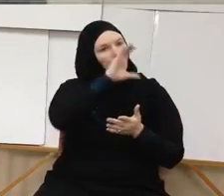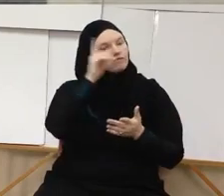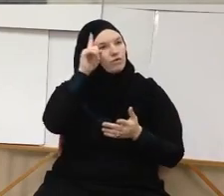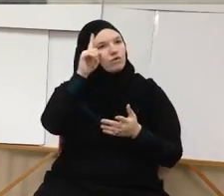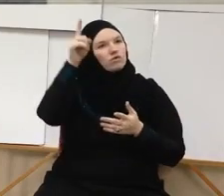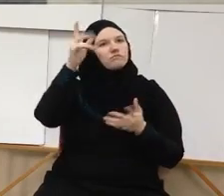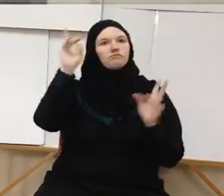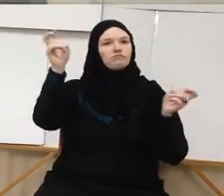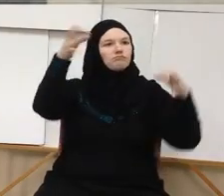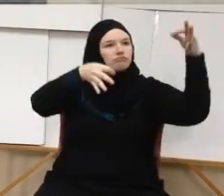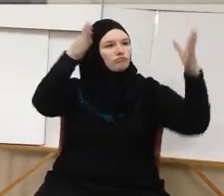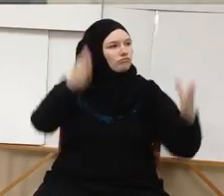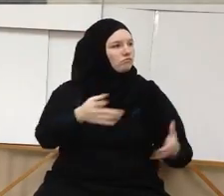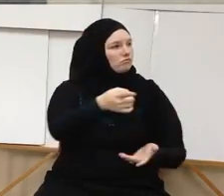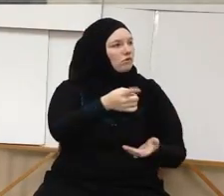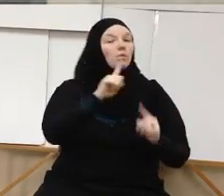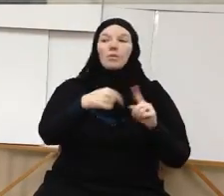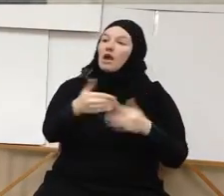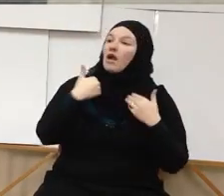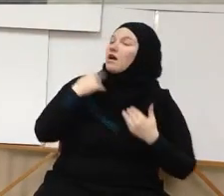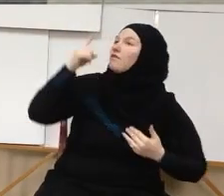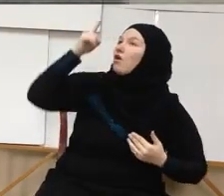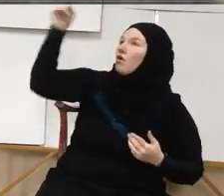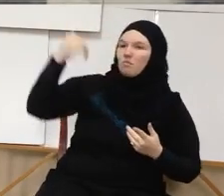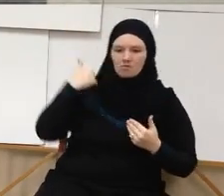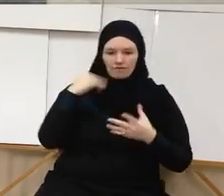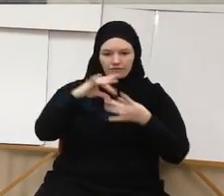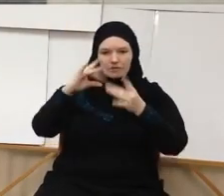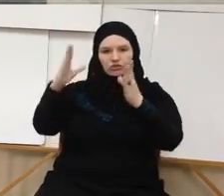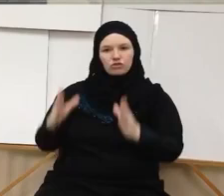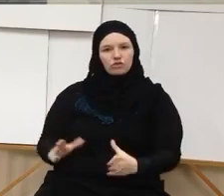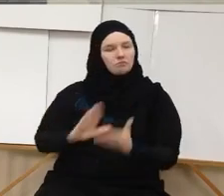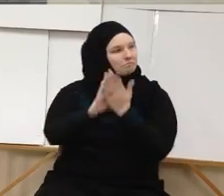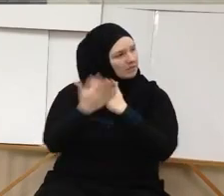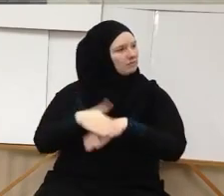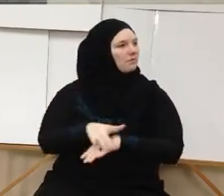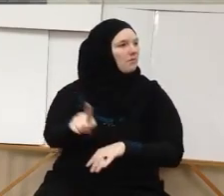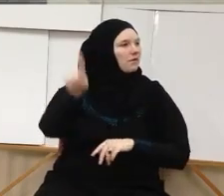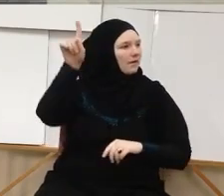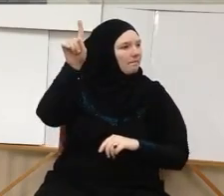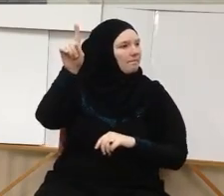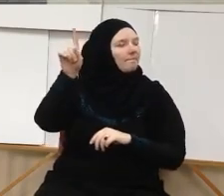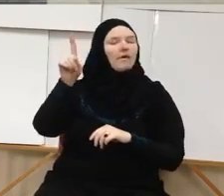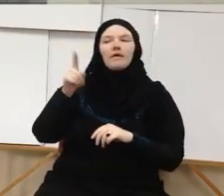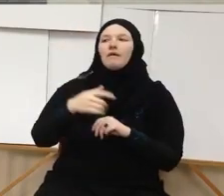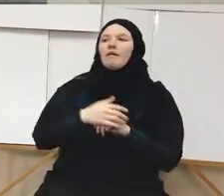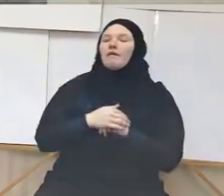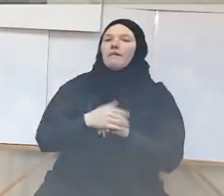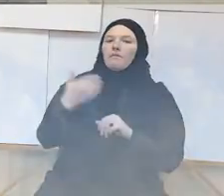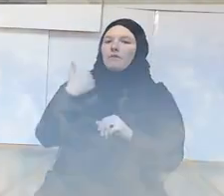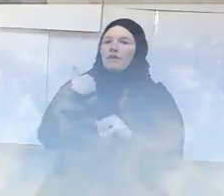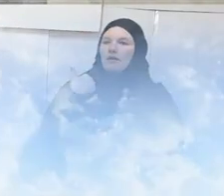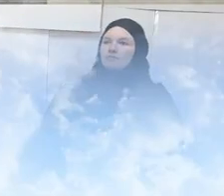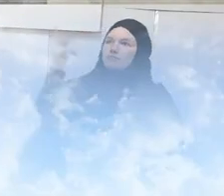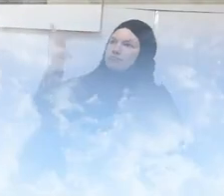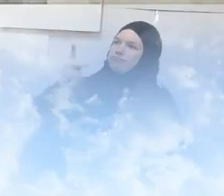right? So when we have Allah, when we have the Messenger, sallallahu alayhi wa sallam, as our